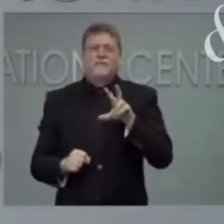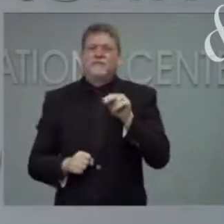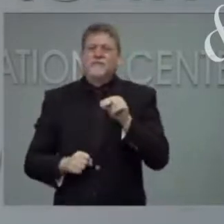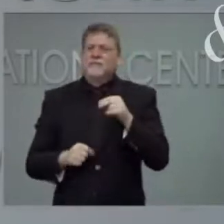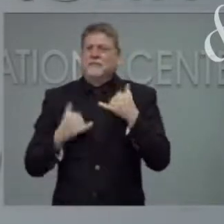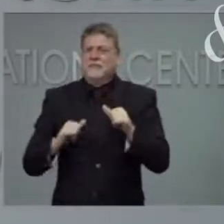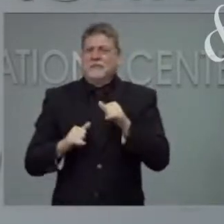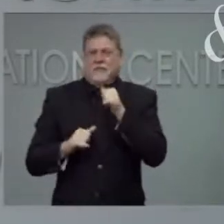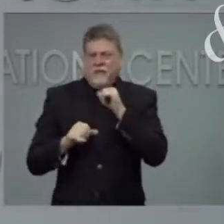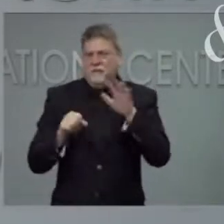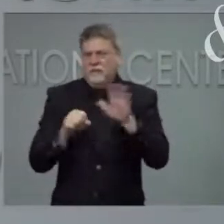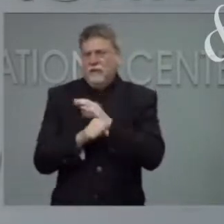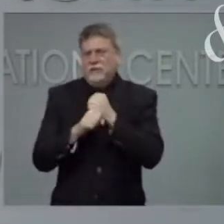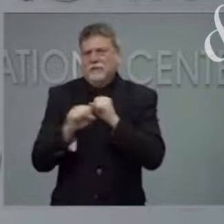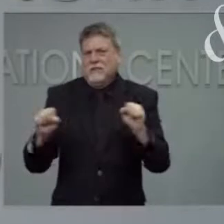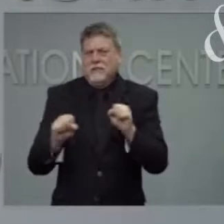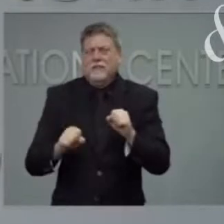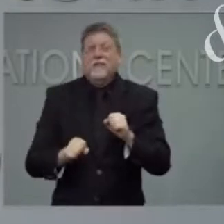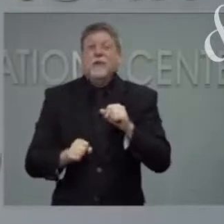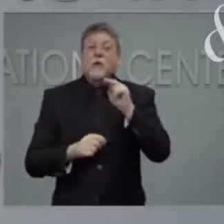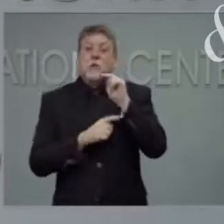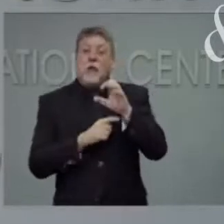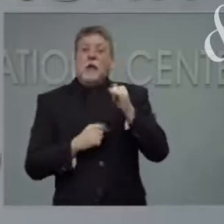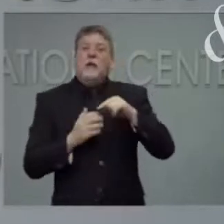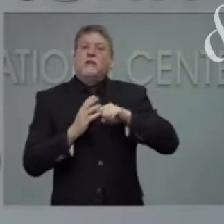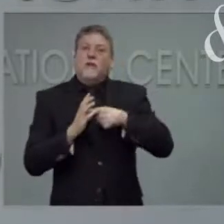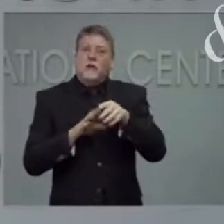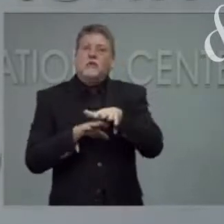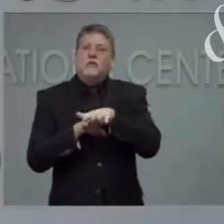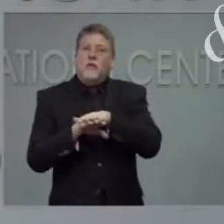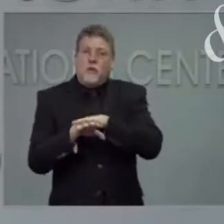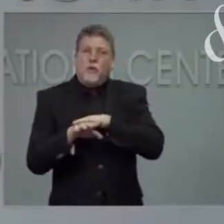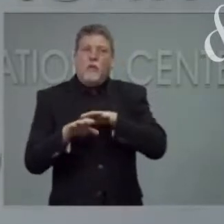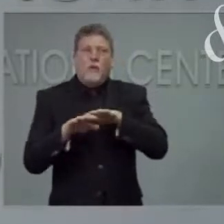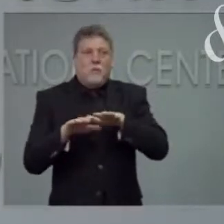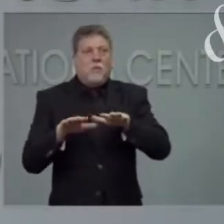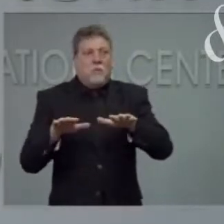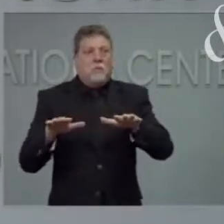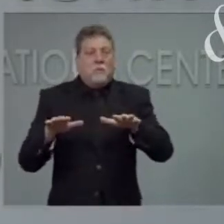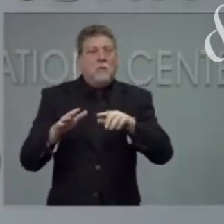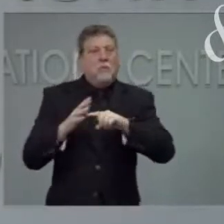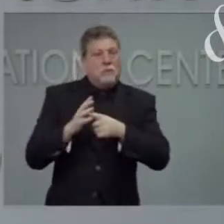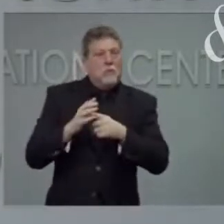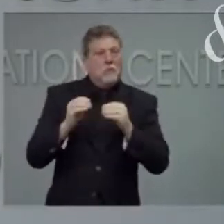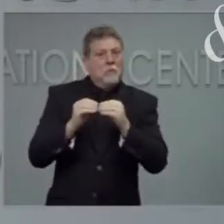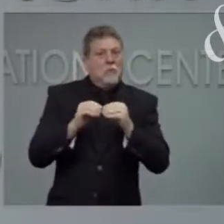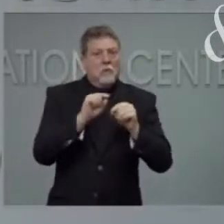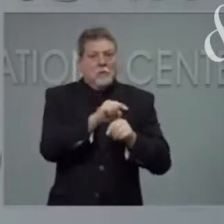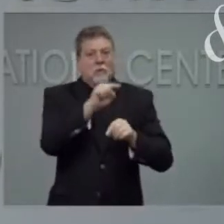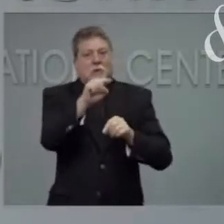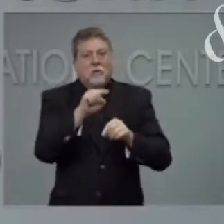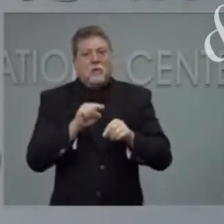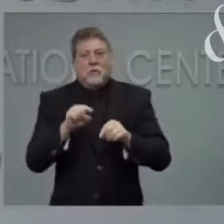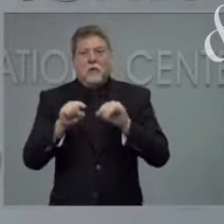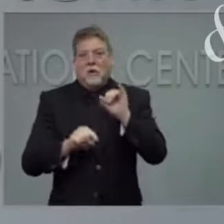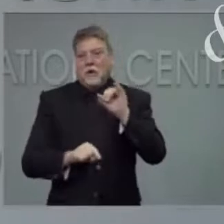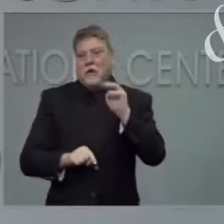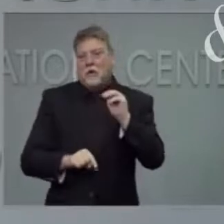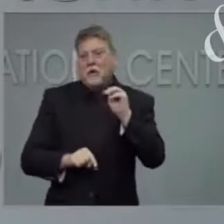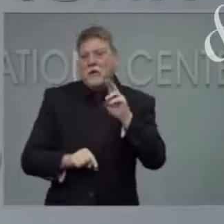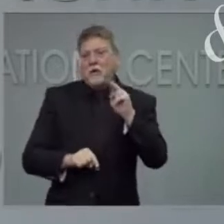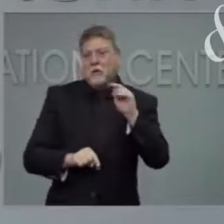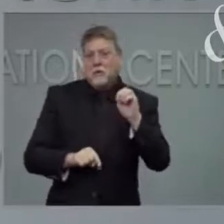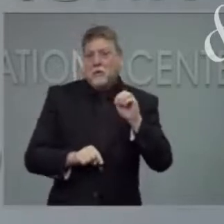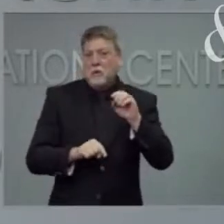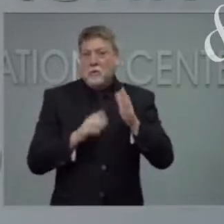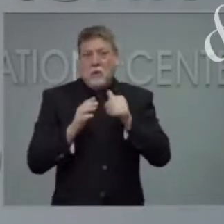general limited immunity that may be in the population, then that's a reason for optimism. I don't